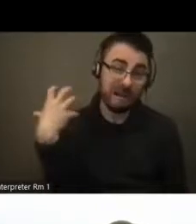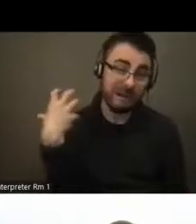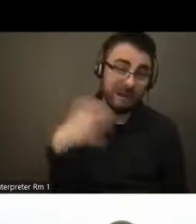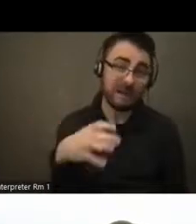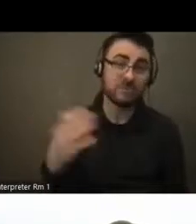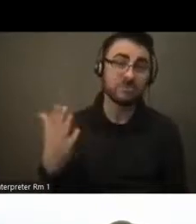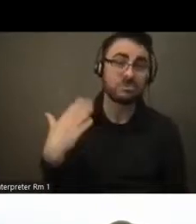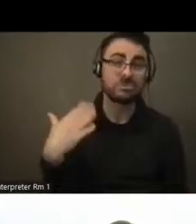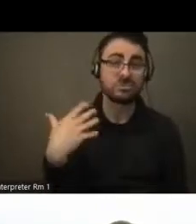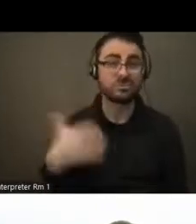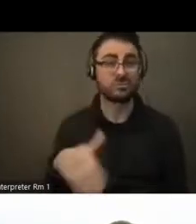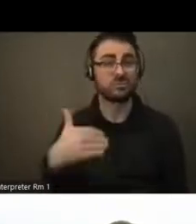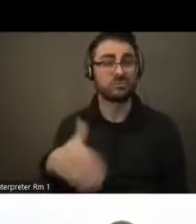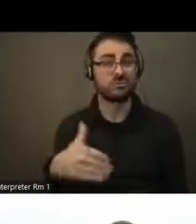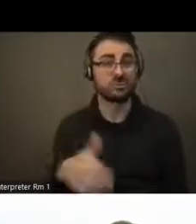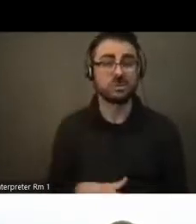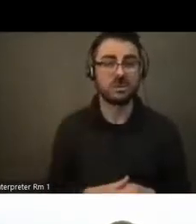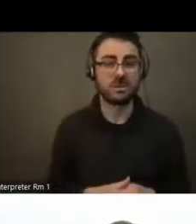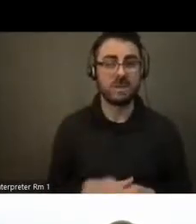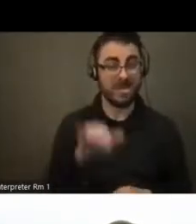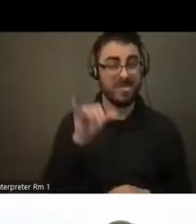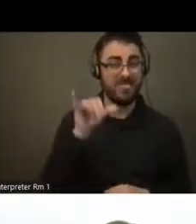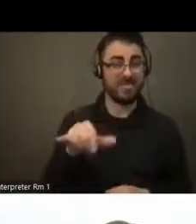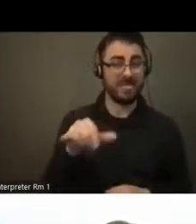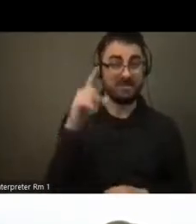learned from that heat dome,